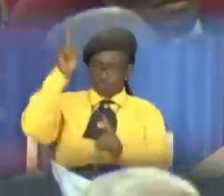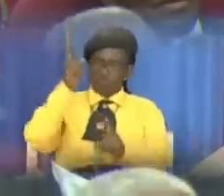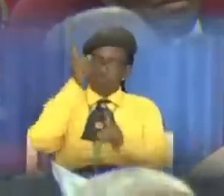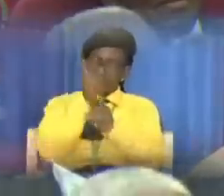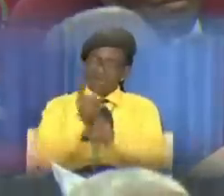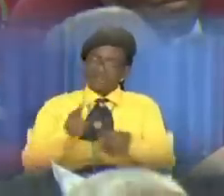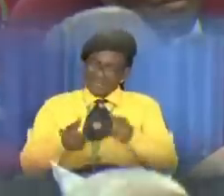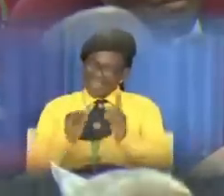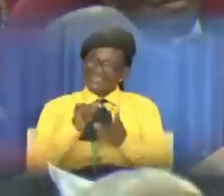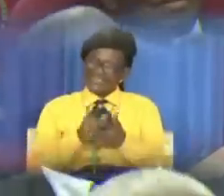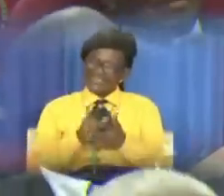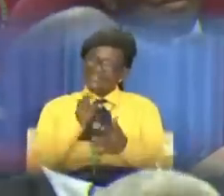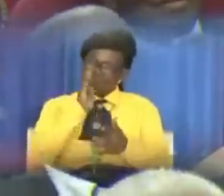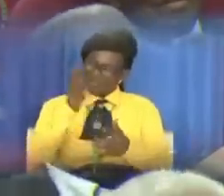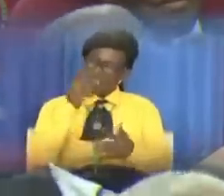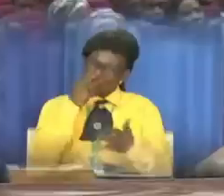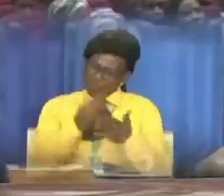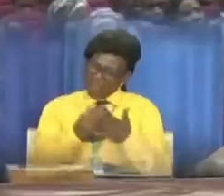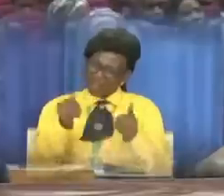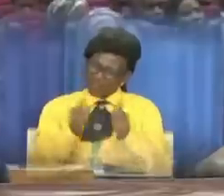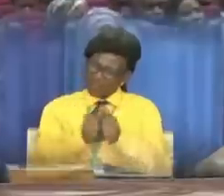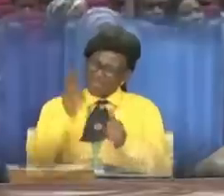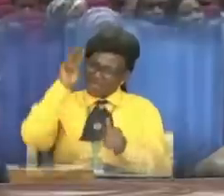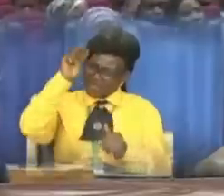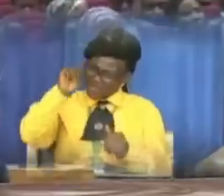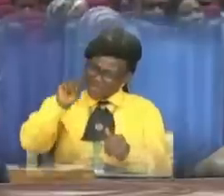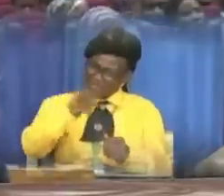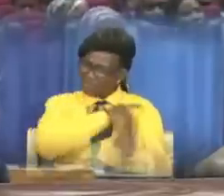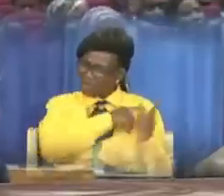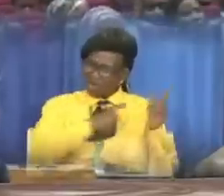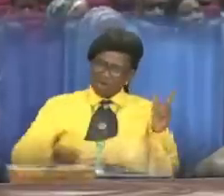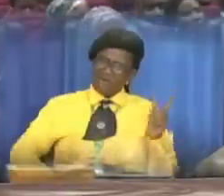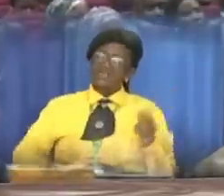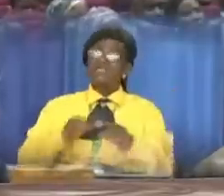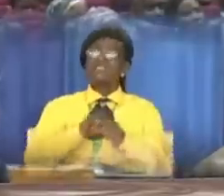In Jesus' mighty name we have prayed.